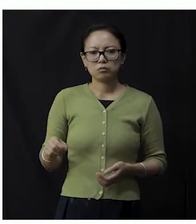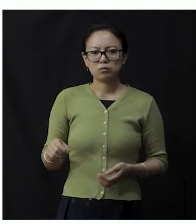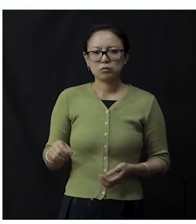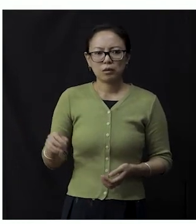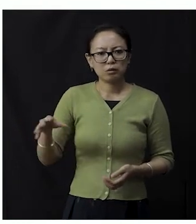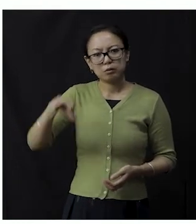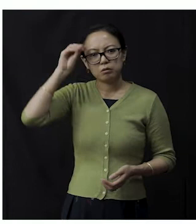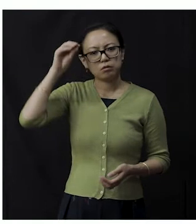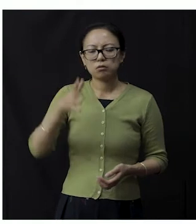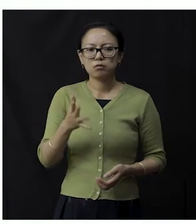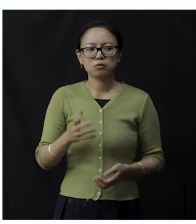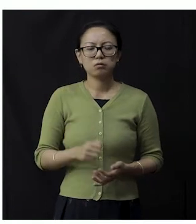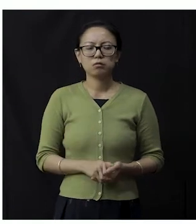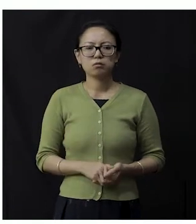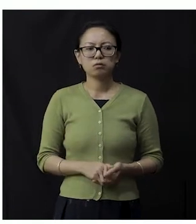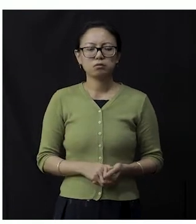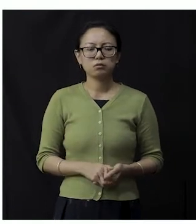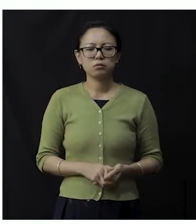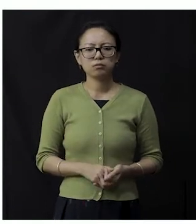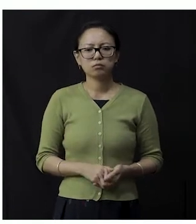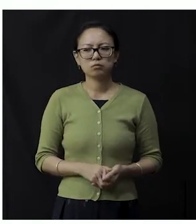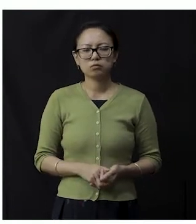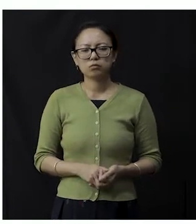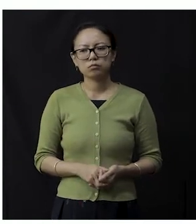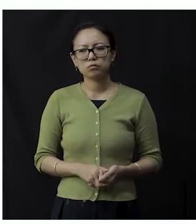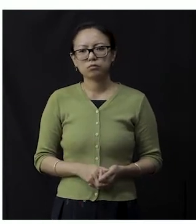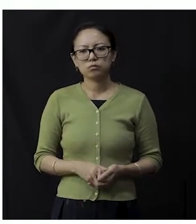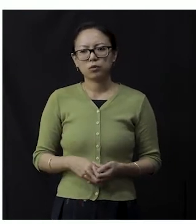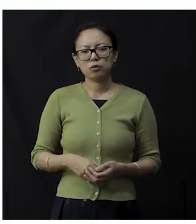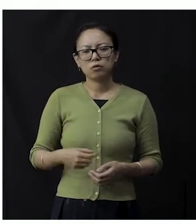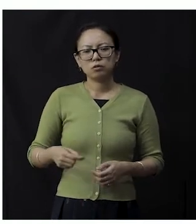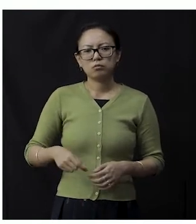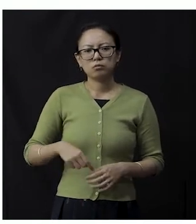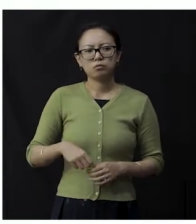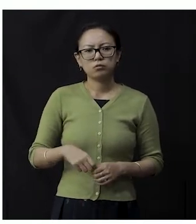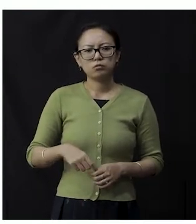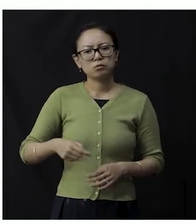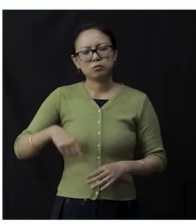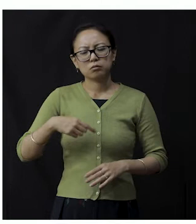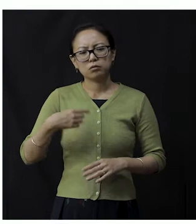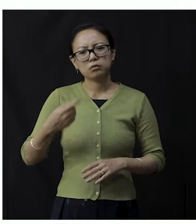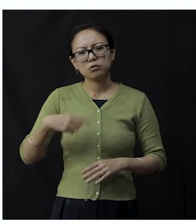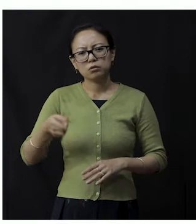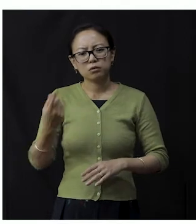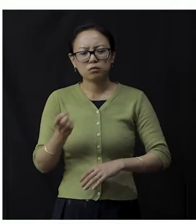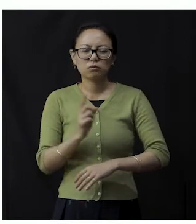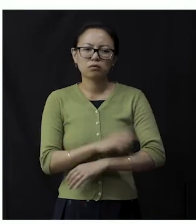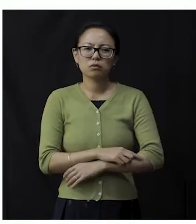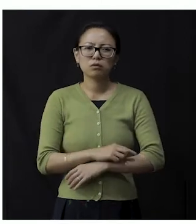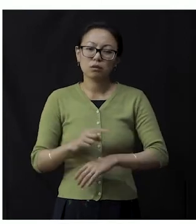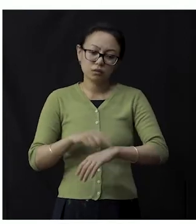For a long time, the people were not too bothered by the man's behavior. Maybe they